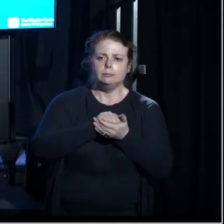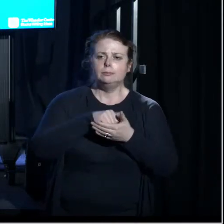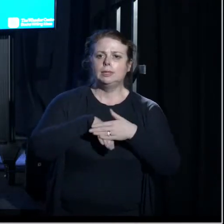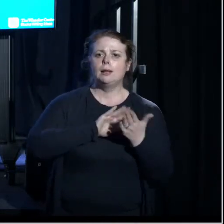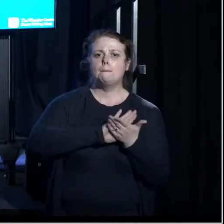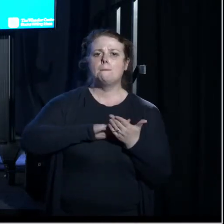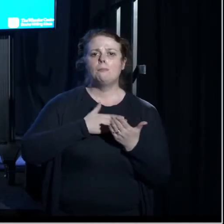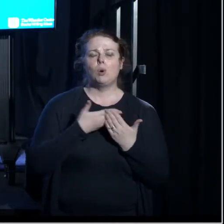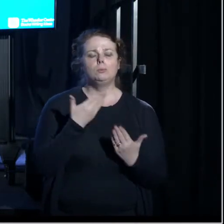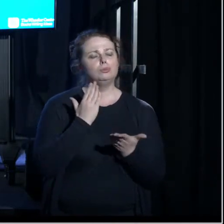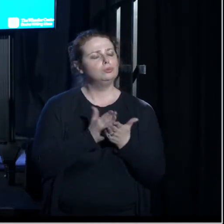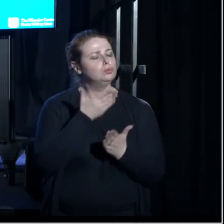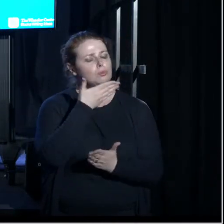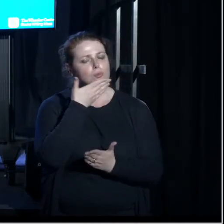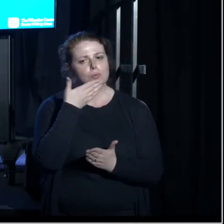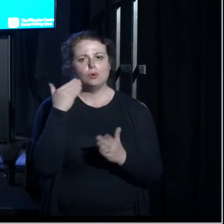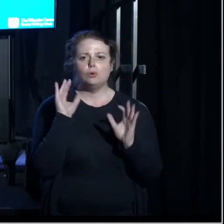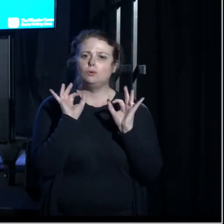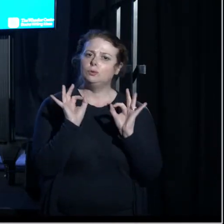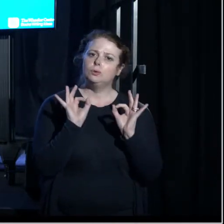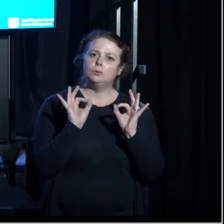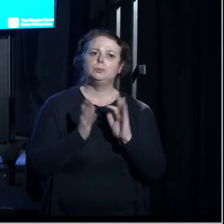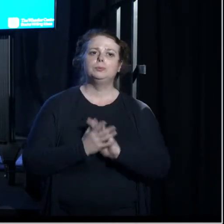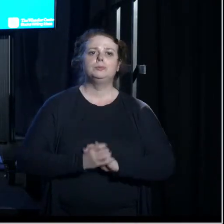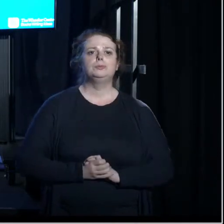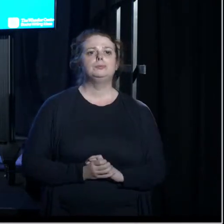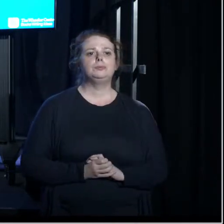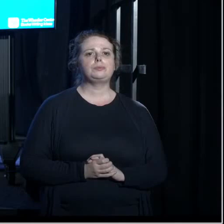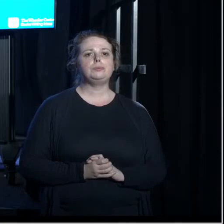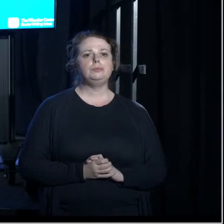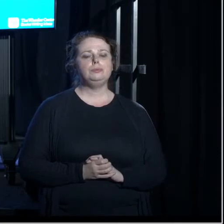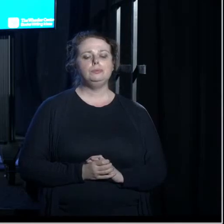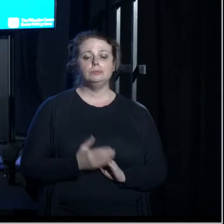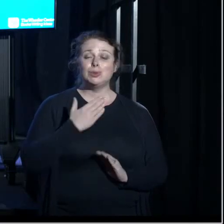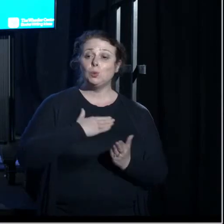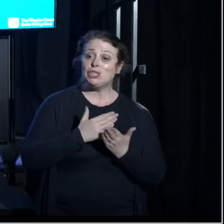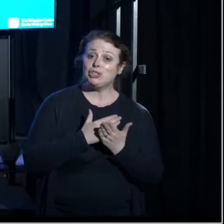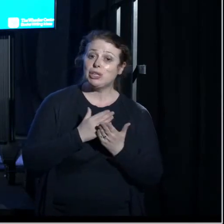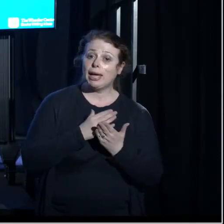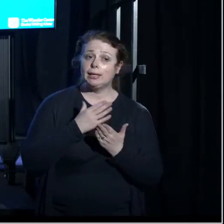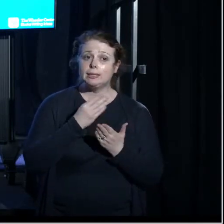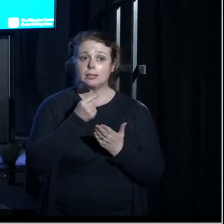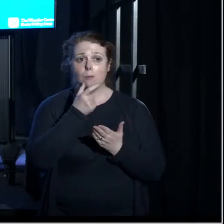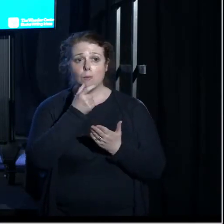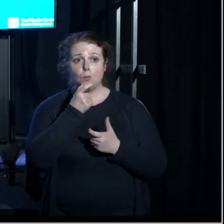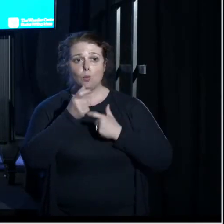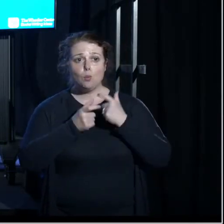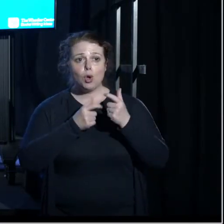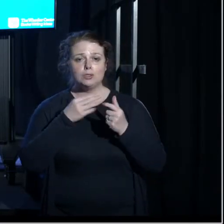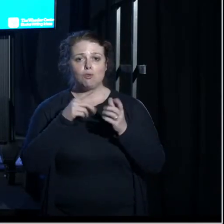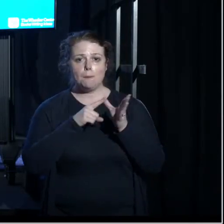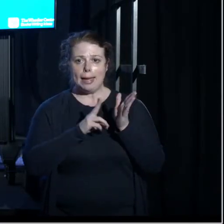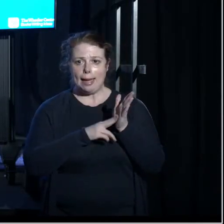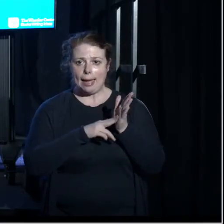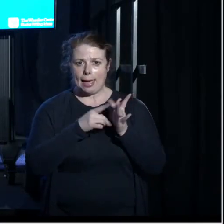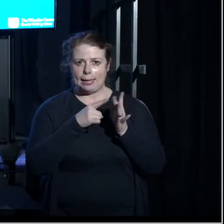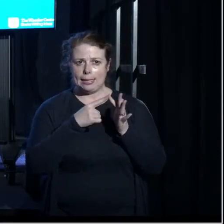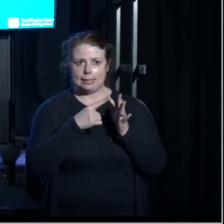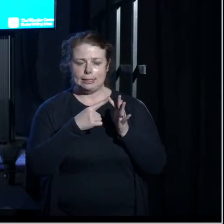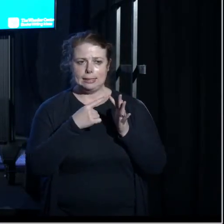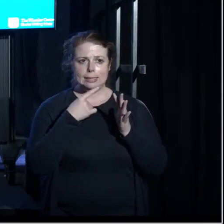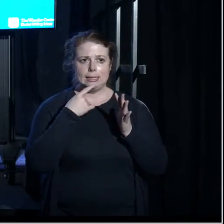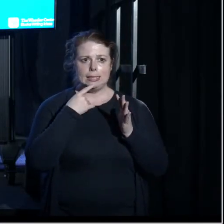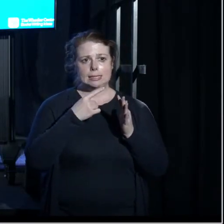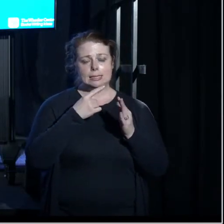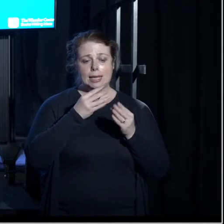truly beautiful and very special. And I wanted to share some of the words that Annie had about this as well. She said,